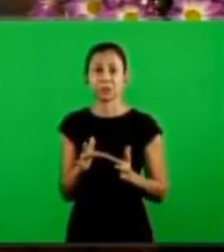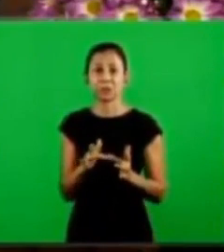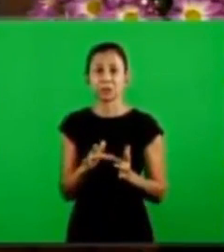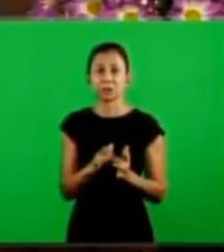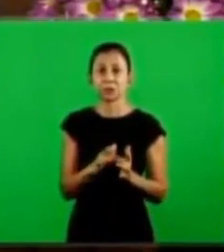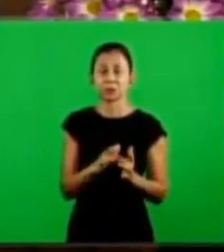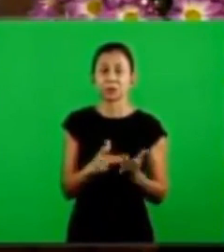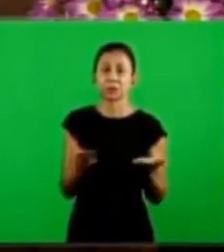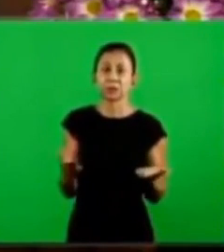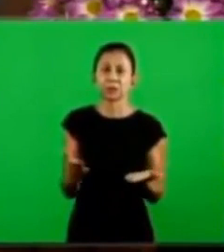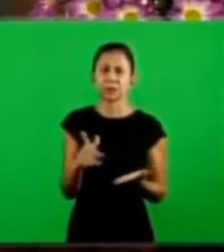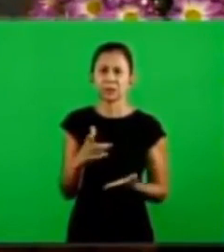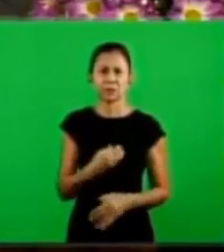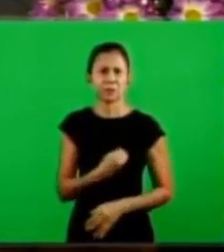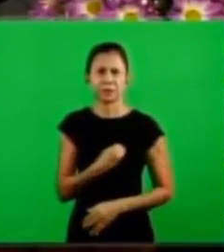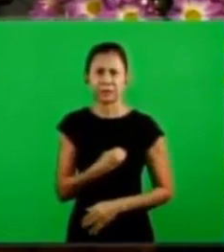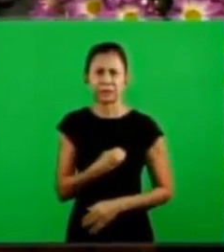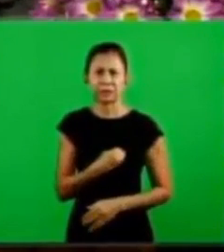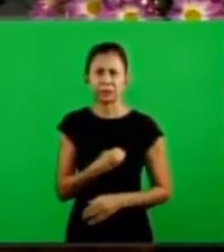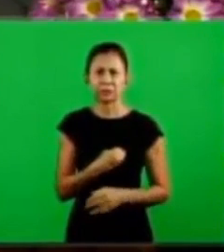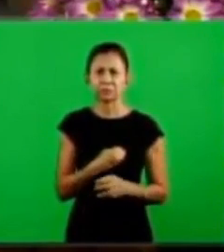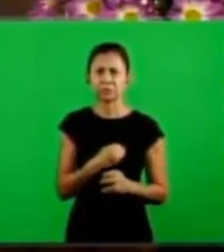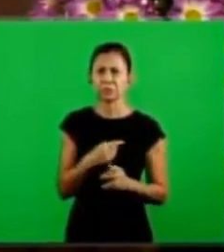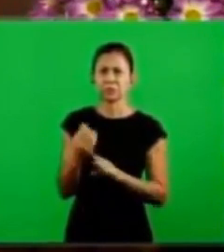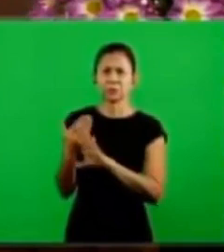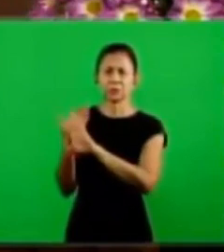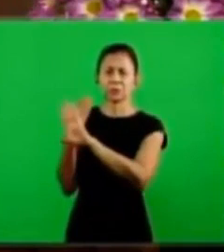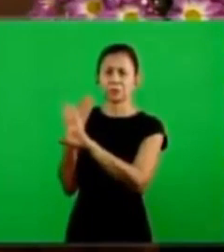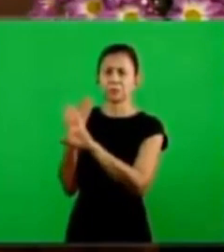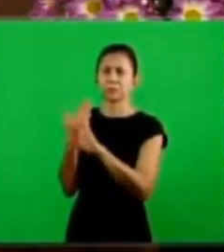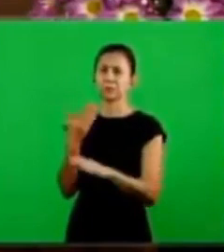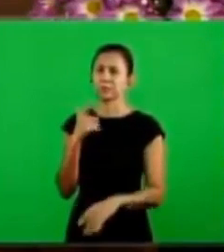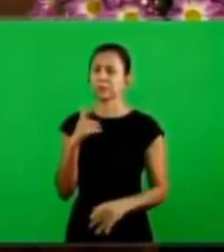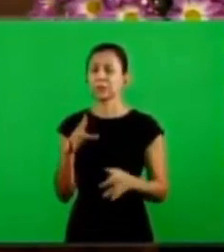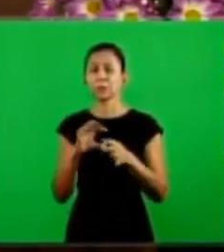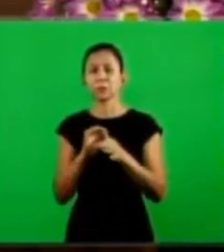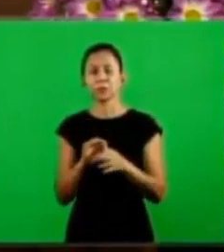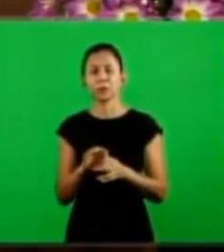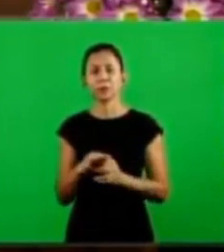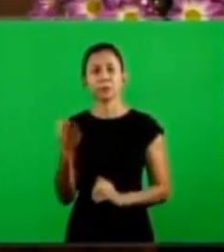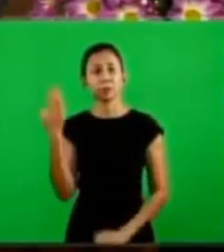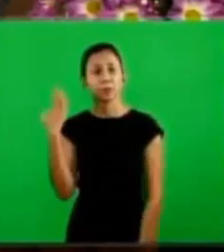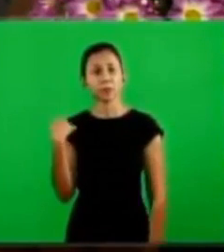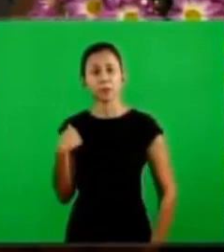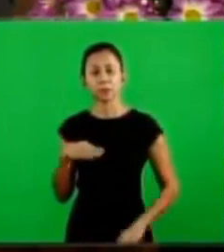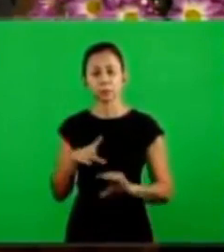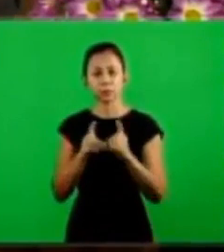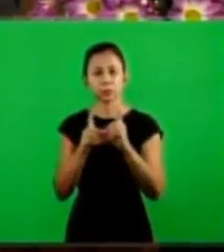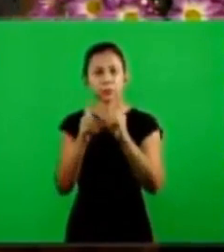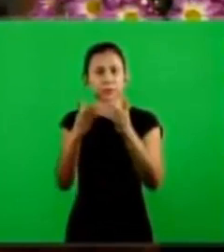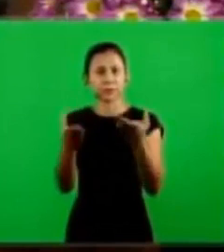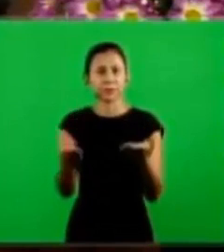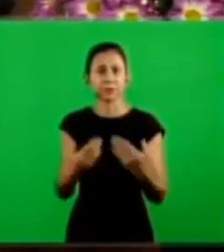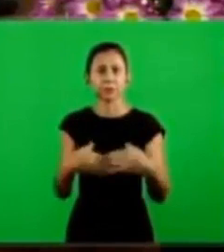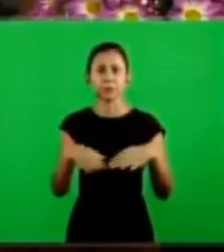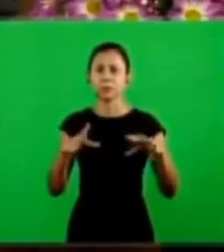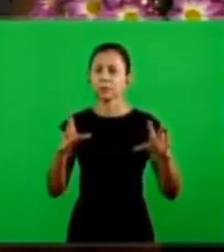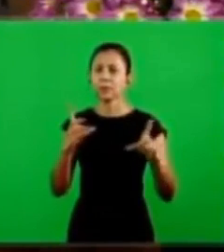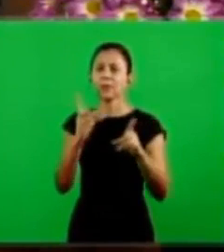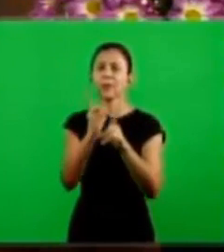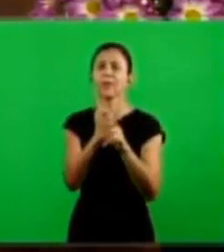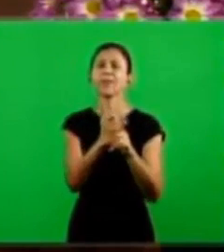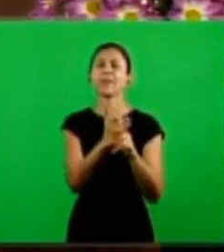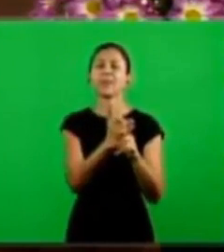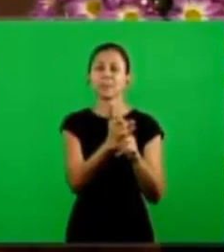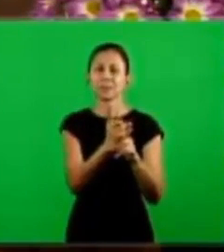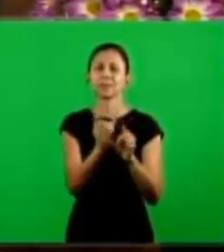himself through the Holy Spirit, there's no fellowship. If Jesus is not present, there's no way to have fellowship.